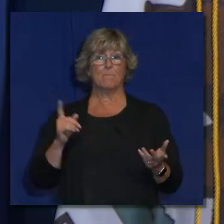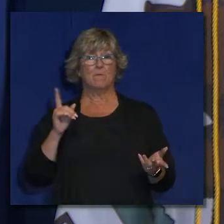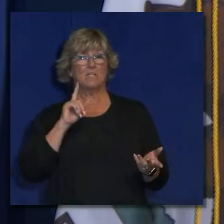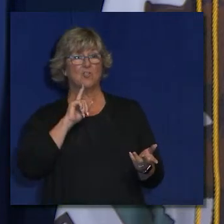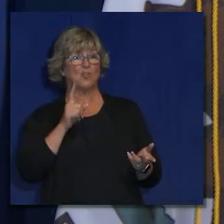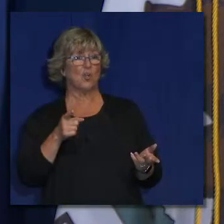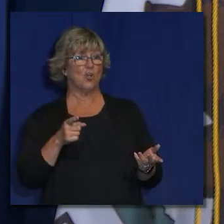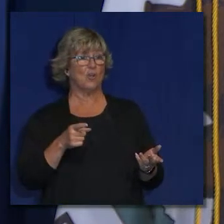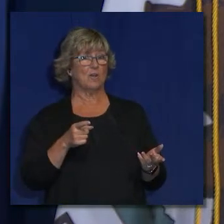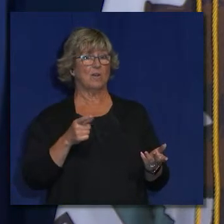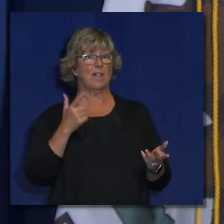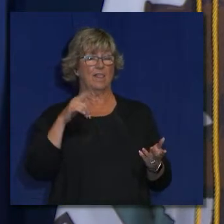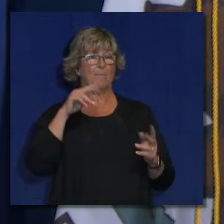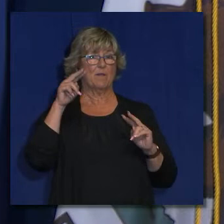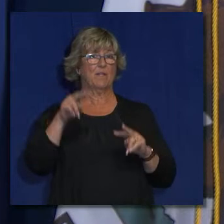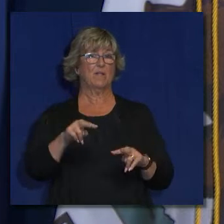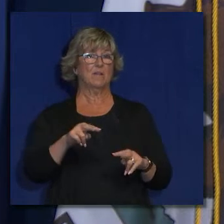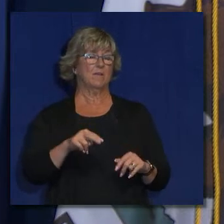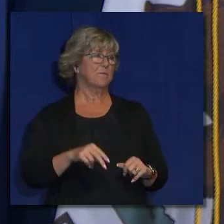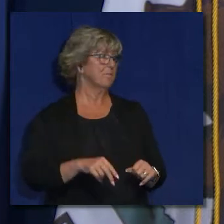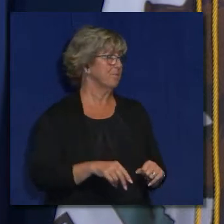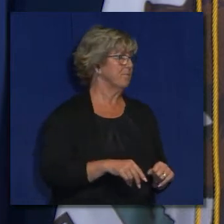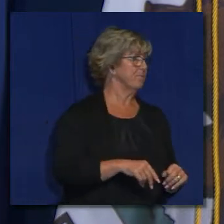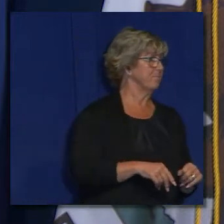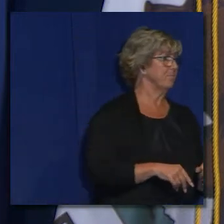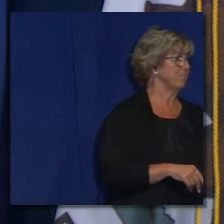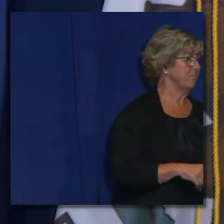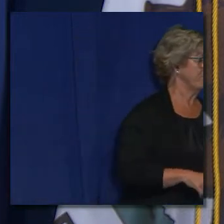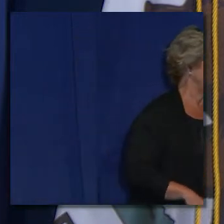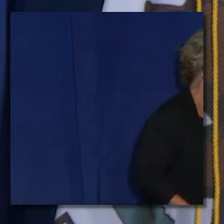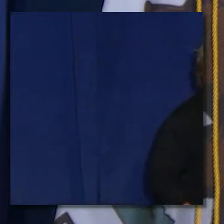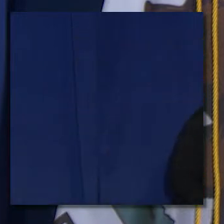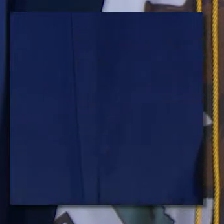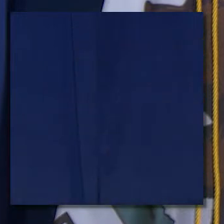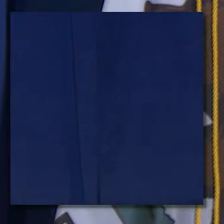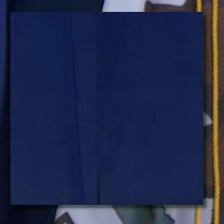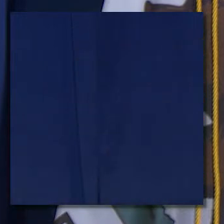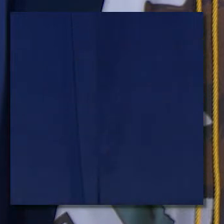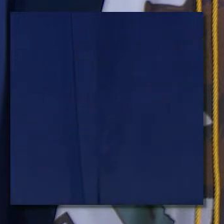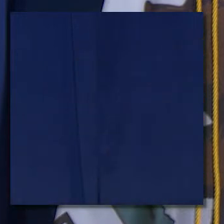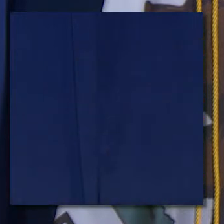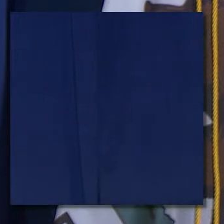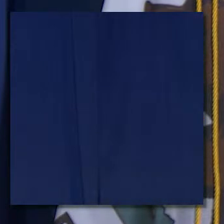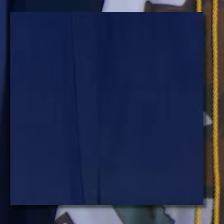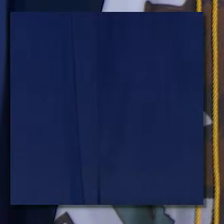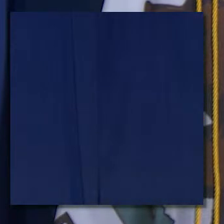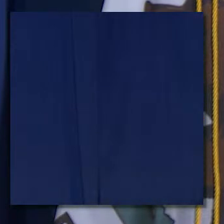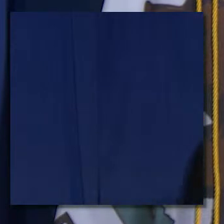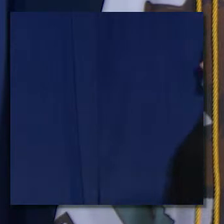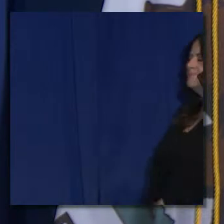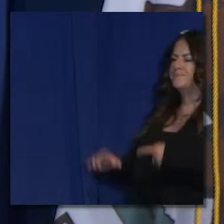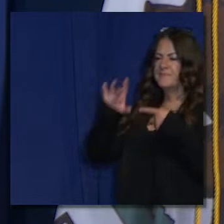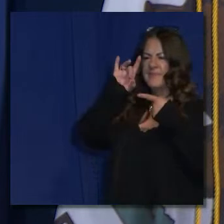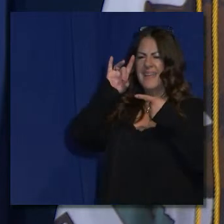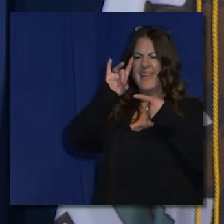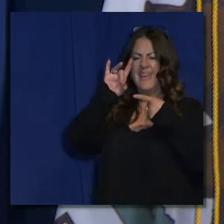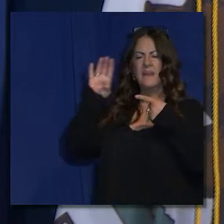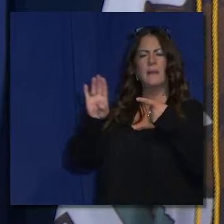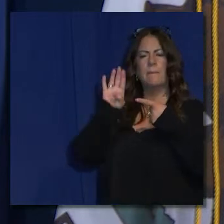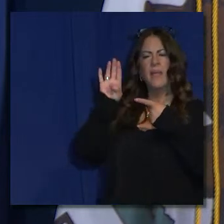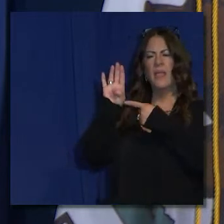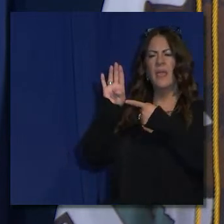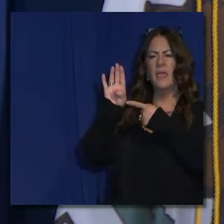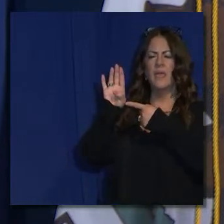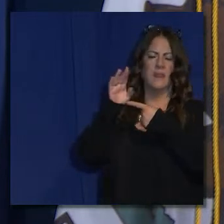Sure. Let me get that. Yeah, so I mean, essentially, the 8 billion is for a multi-pronged approach. The biggest piece